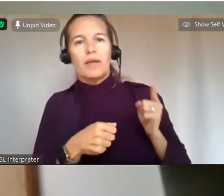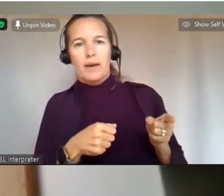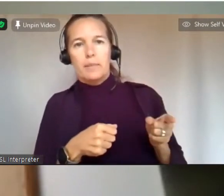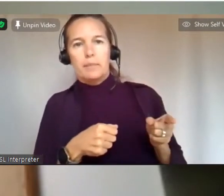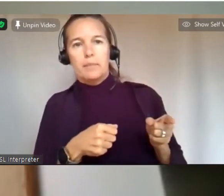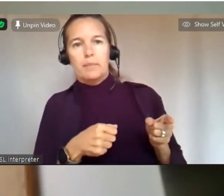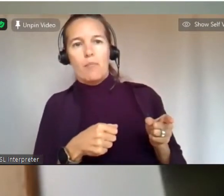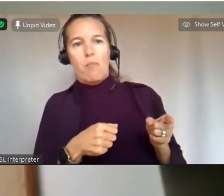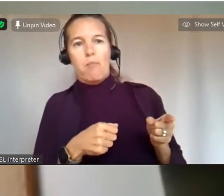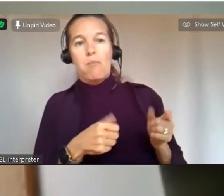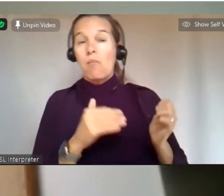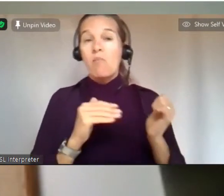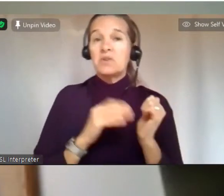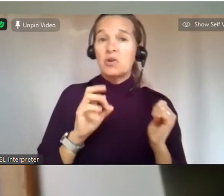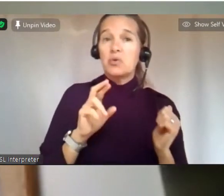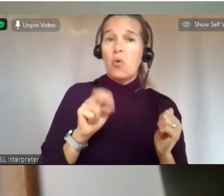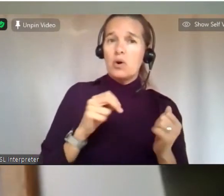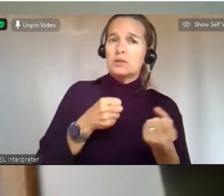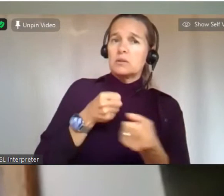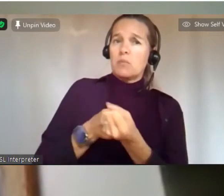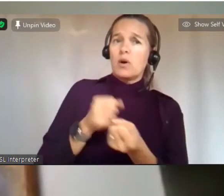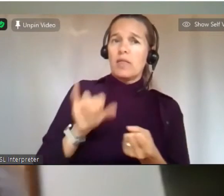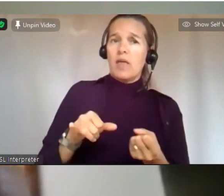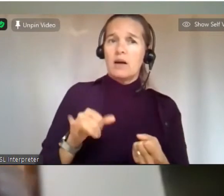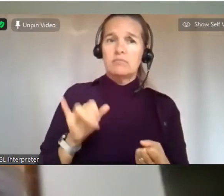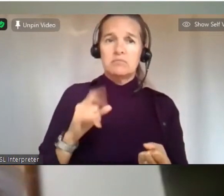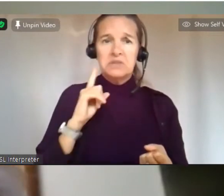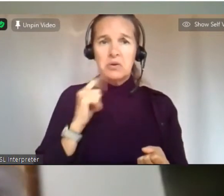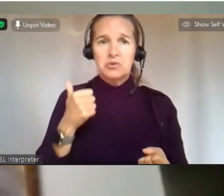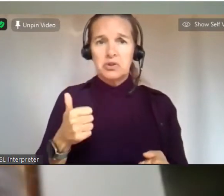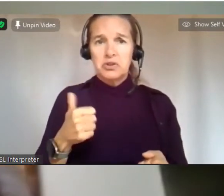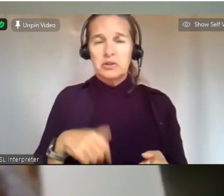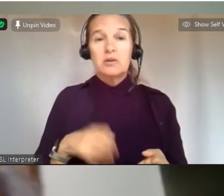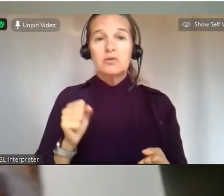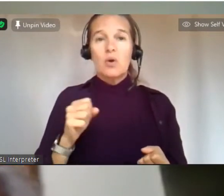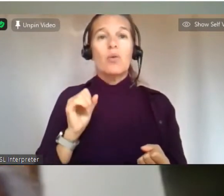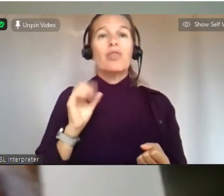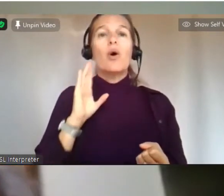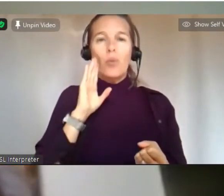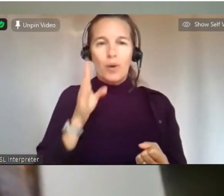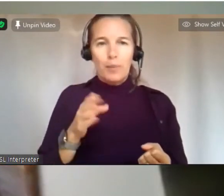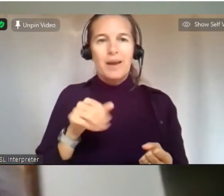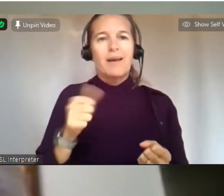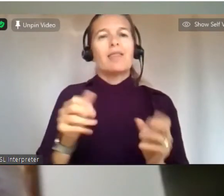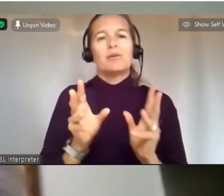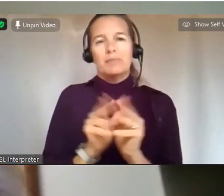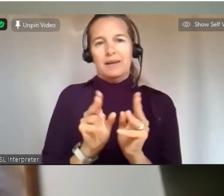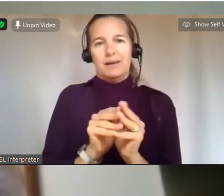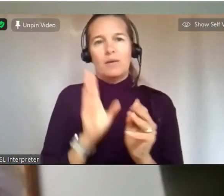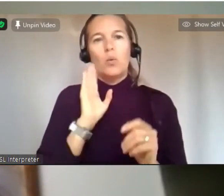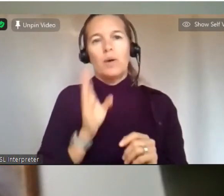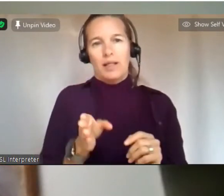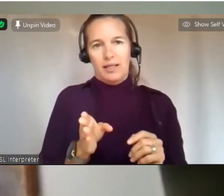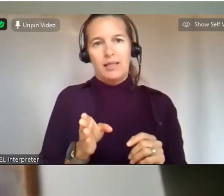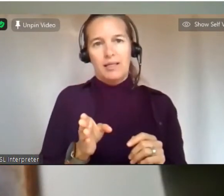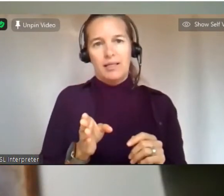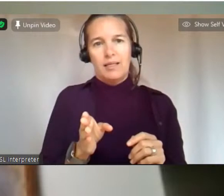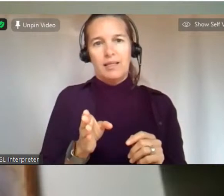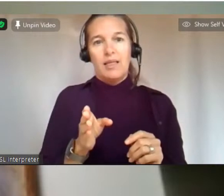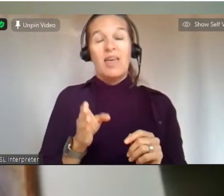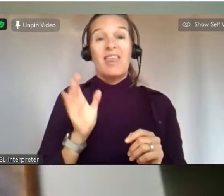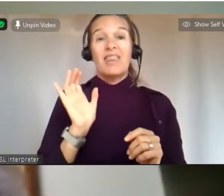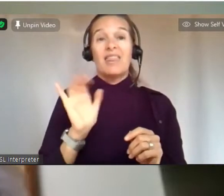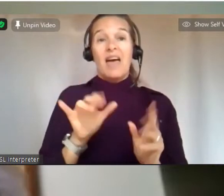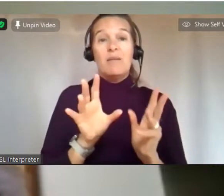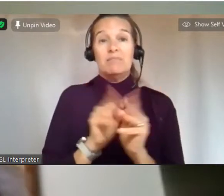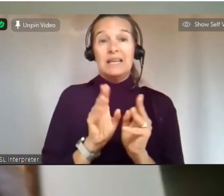Coren supported their actions. So there was a meeting, there will be another meeting, and then the goal is that there would